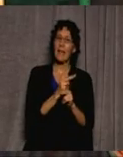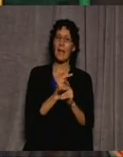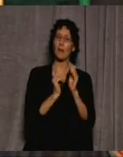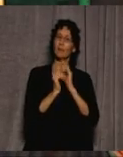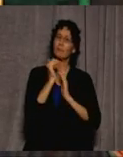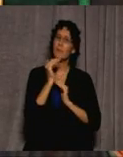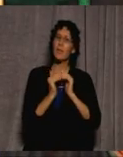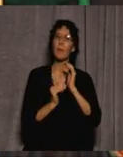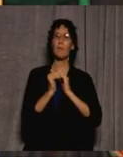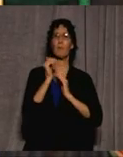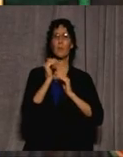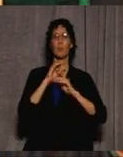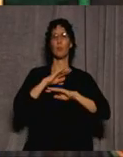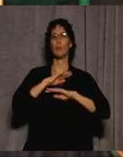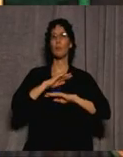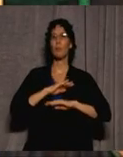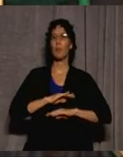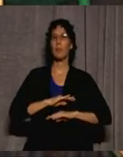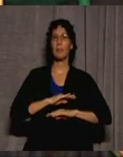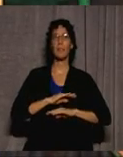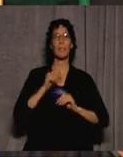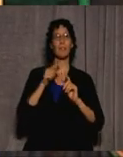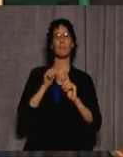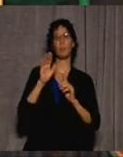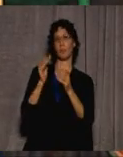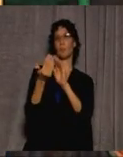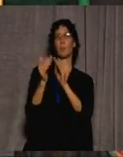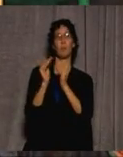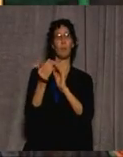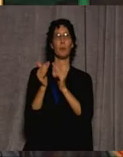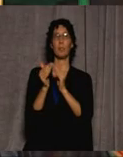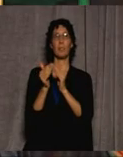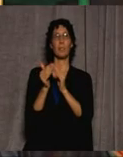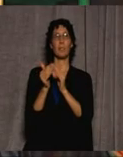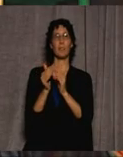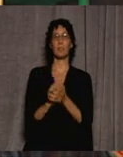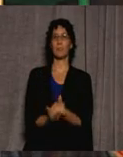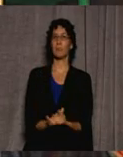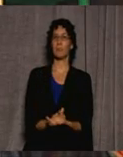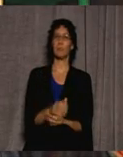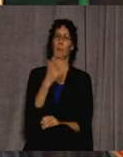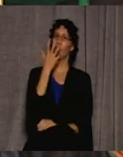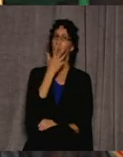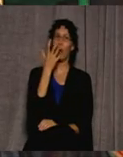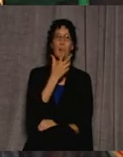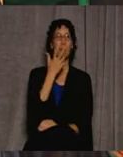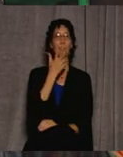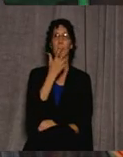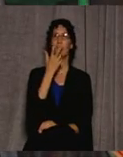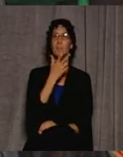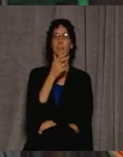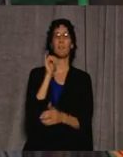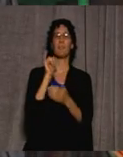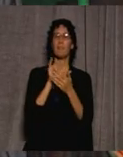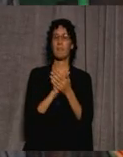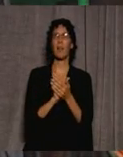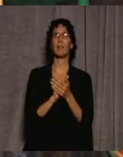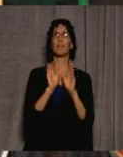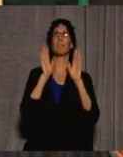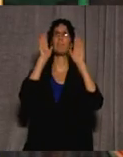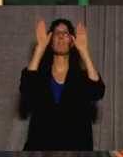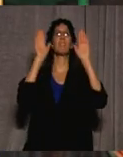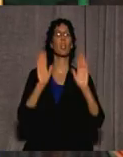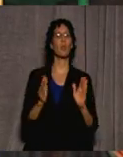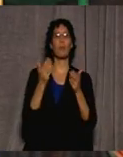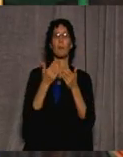relief to those that you are serving is an incredible thing to do,